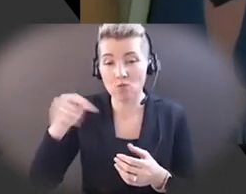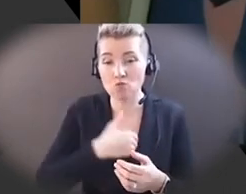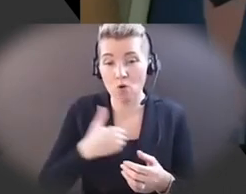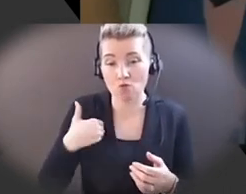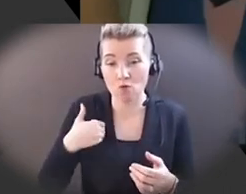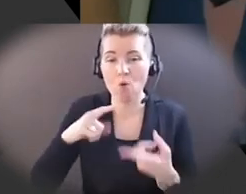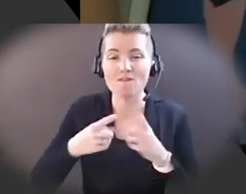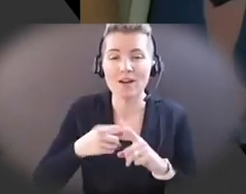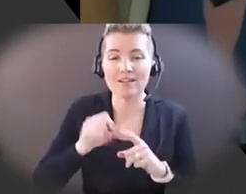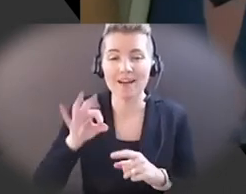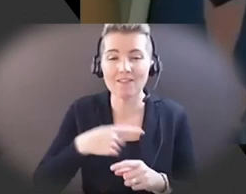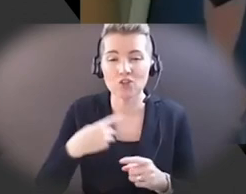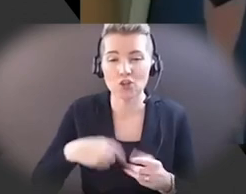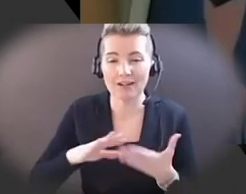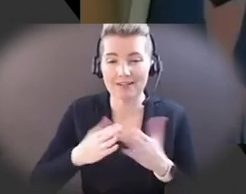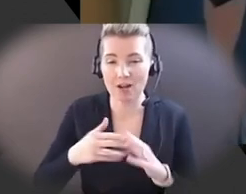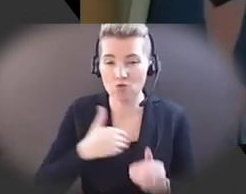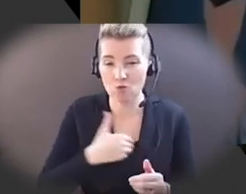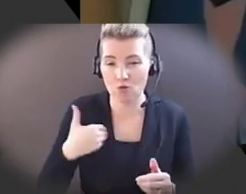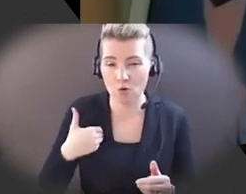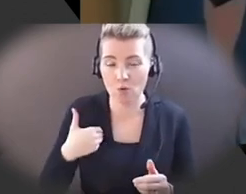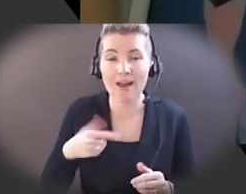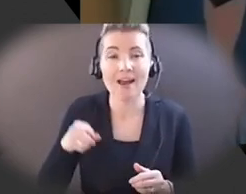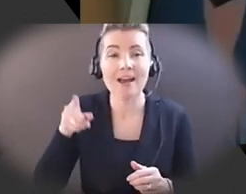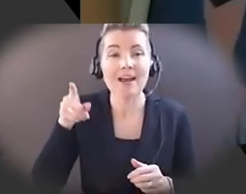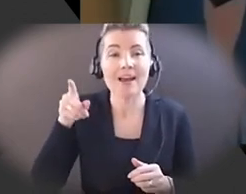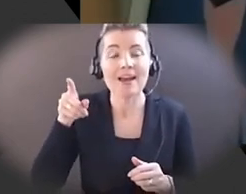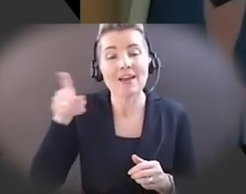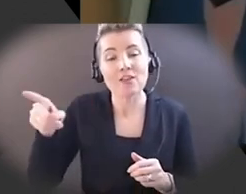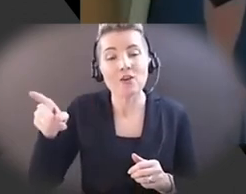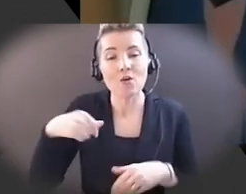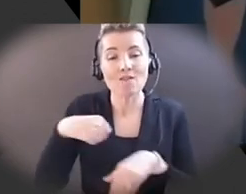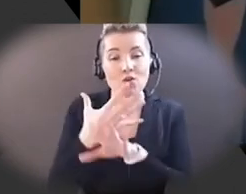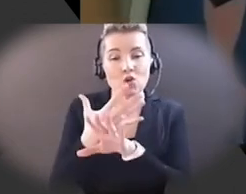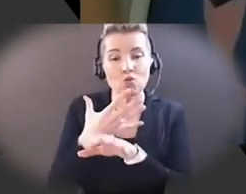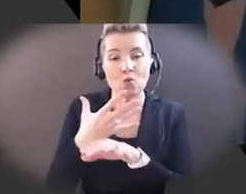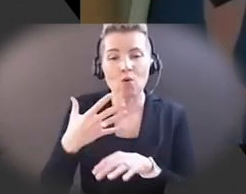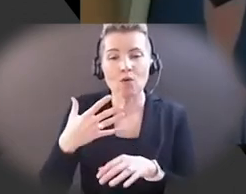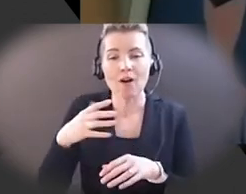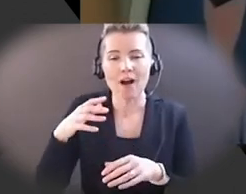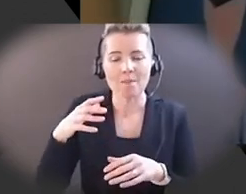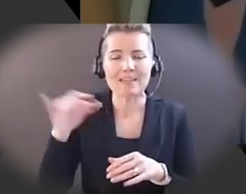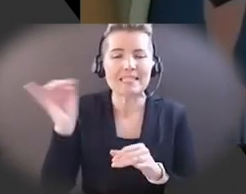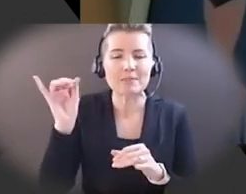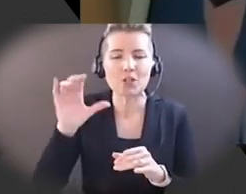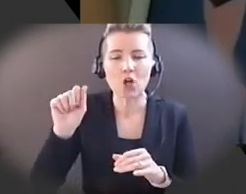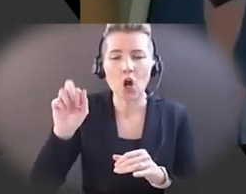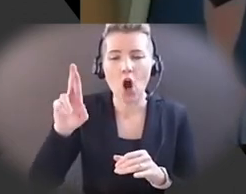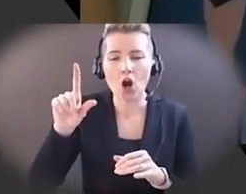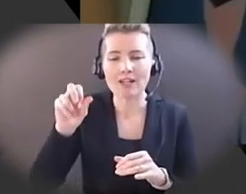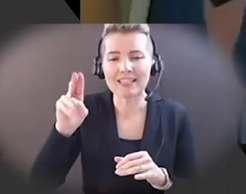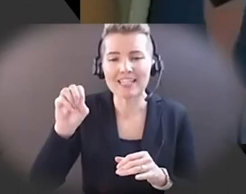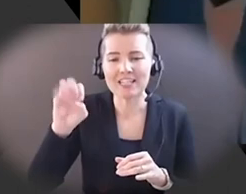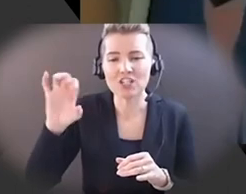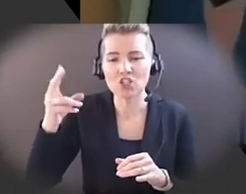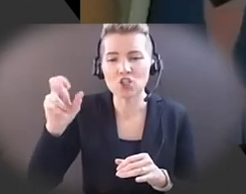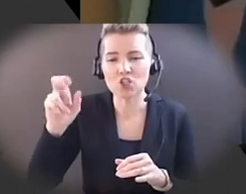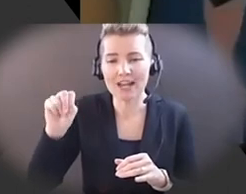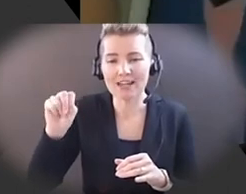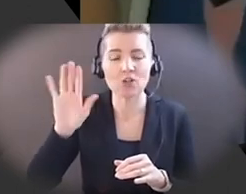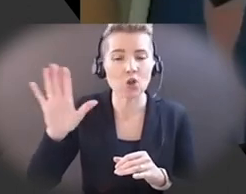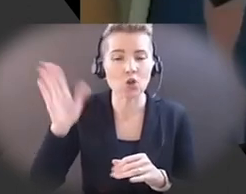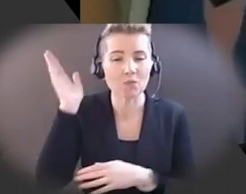a virtual version of Arlene Chan's talk, which is it's called The Chinese in Toronto Then and